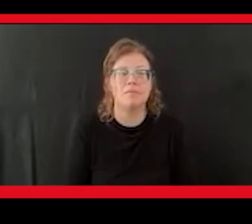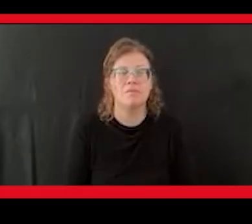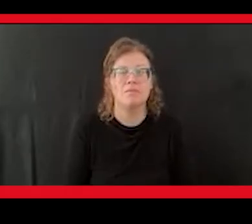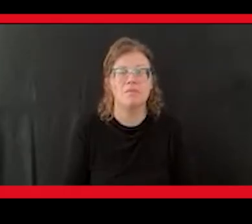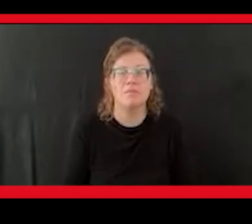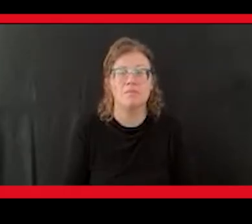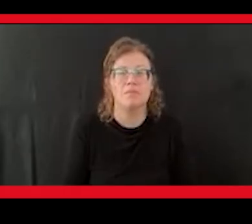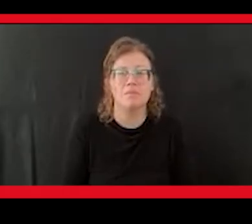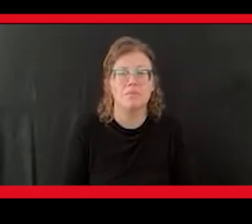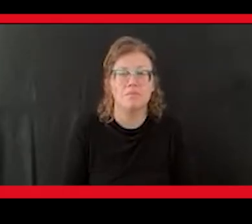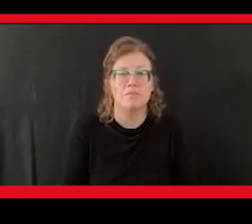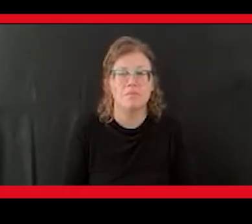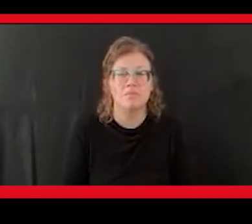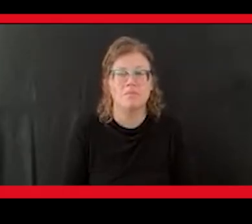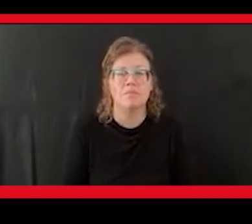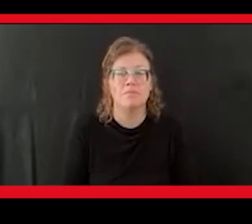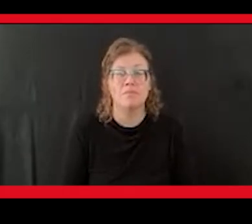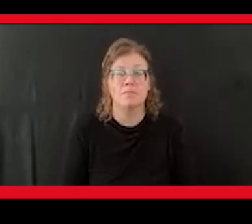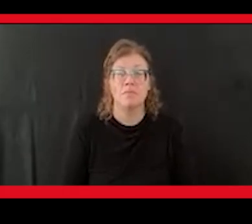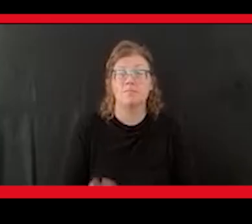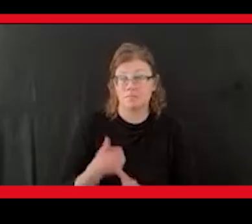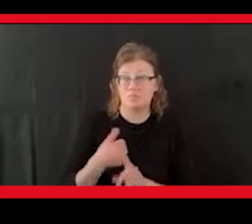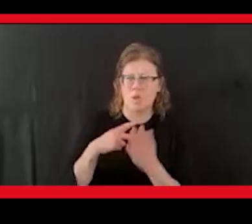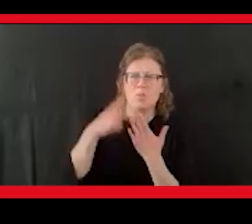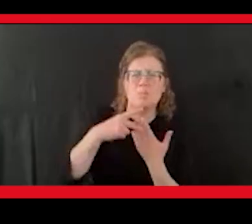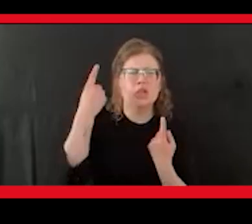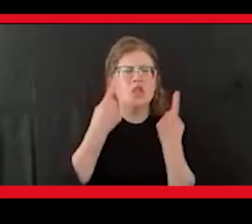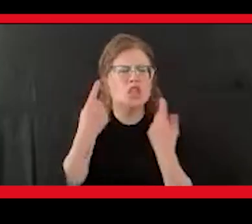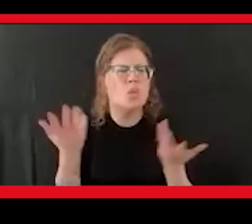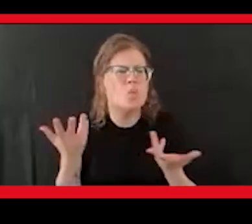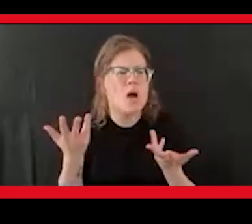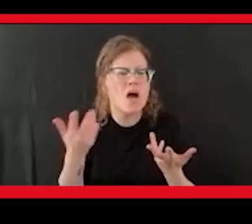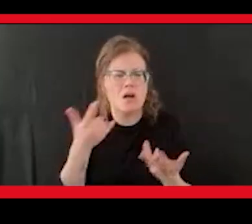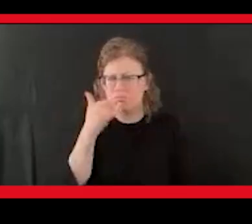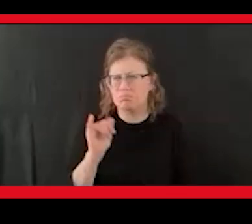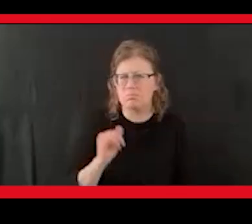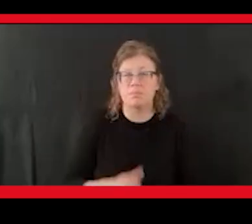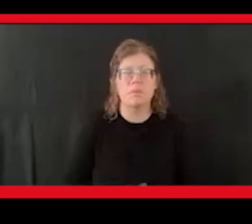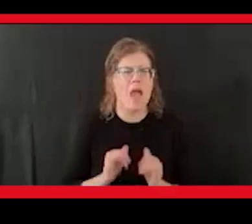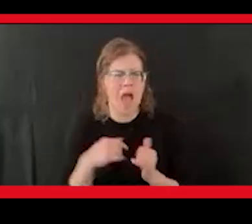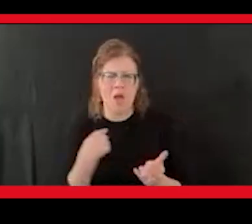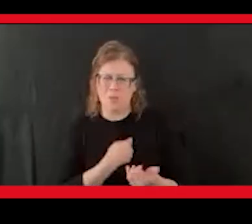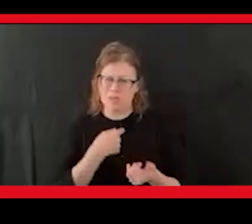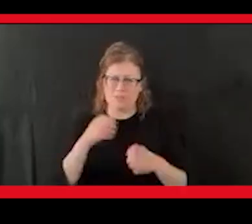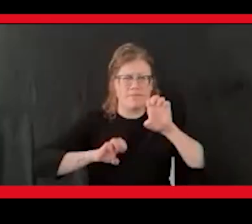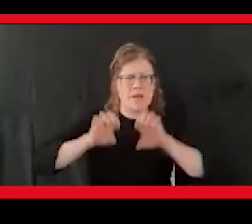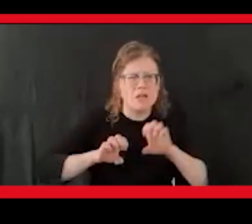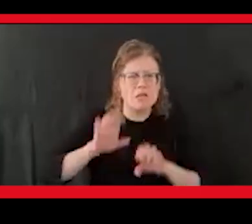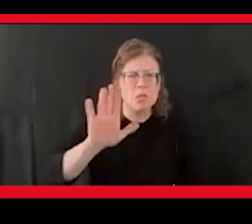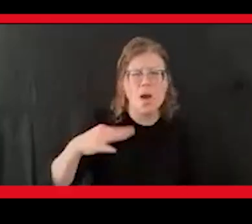Program considerations are what your applications will be evaluated on. The